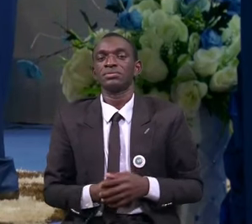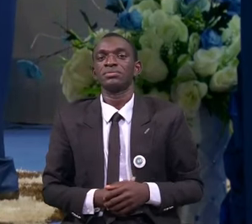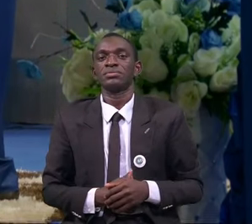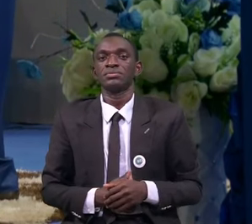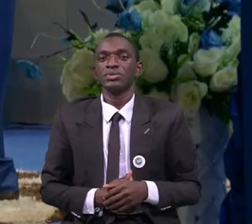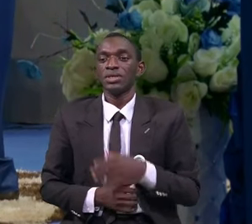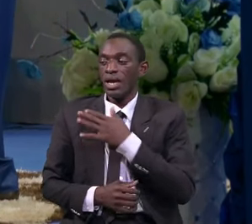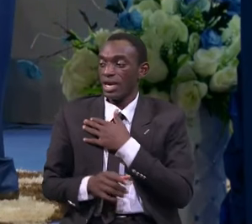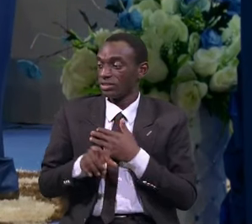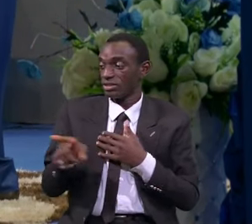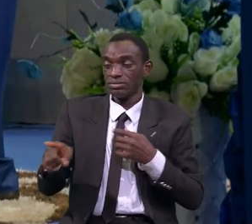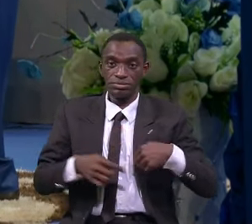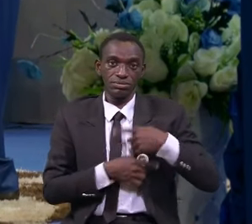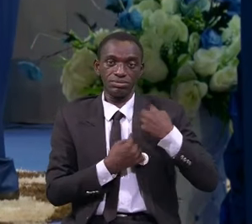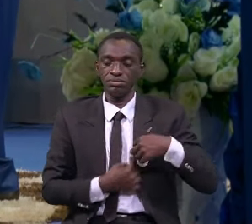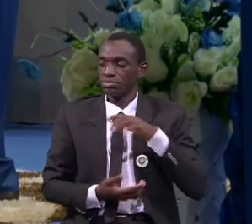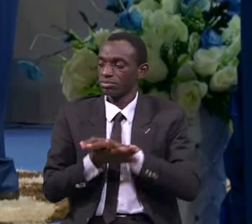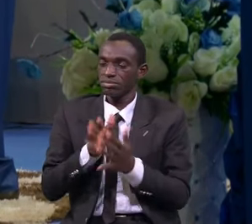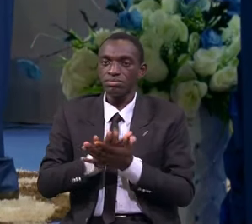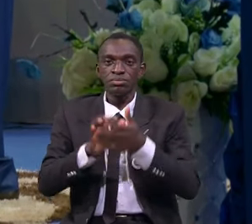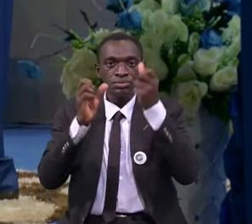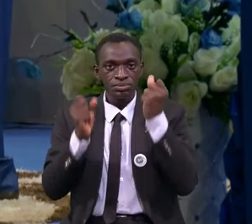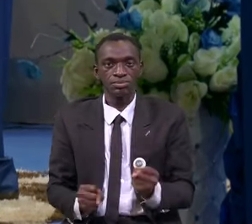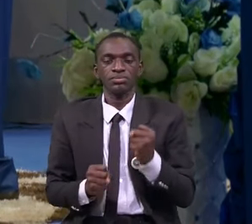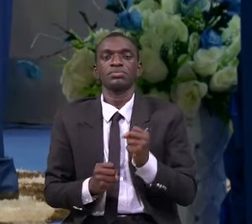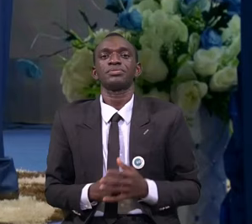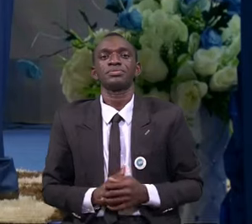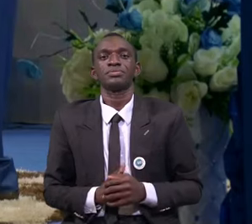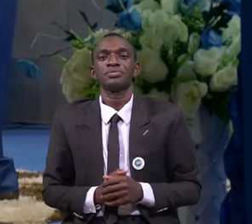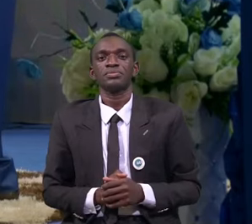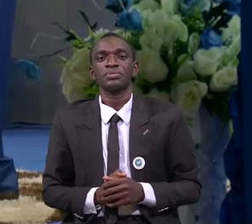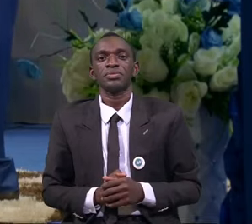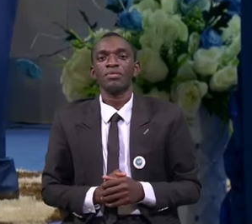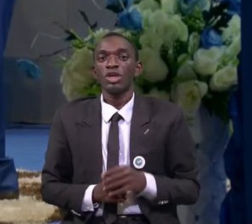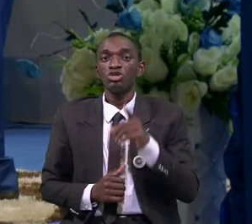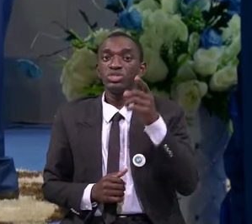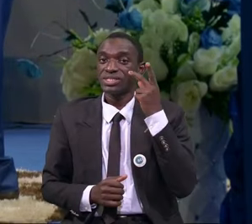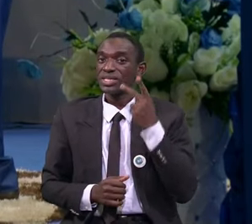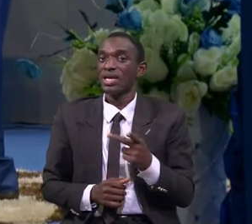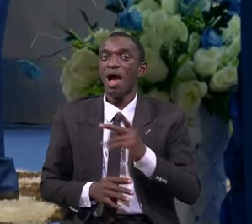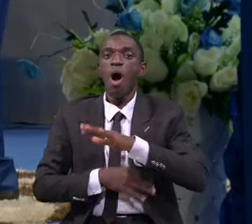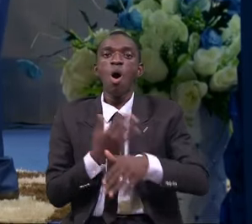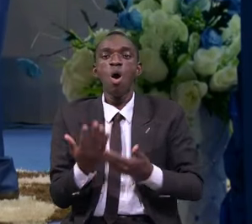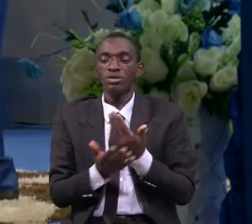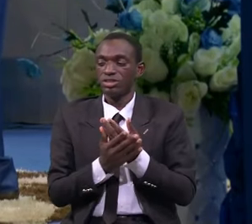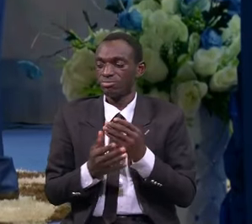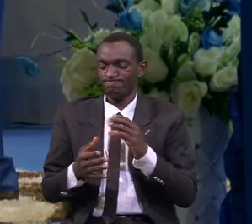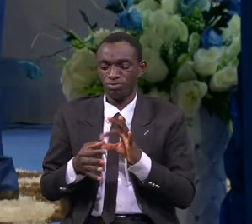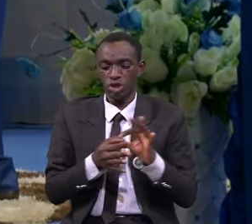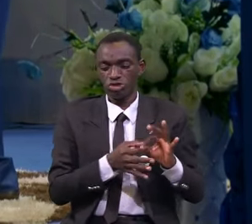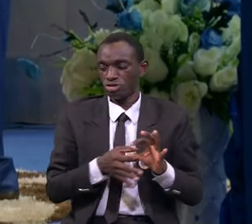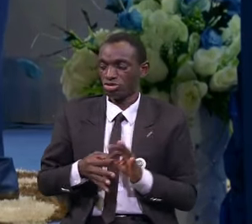And the heart received strength. You see, all the joints, the knee and